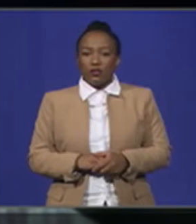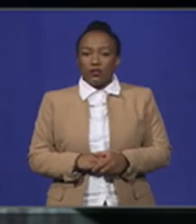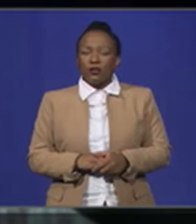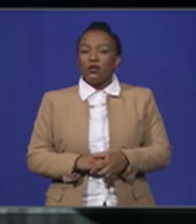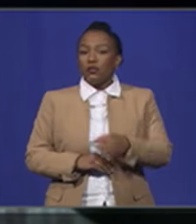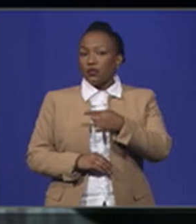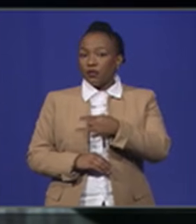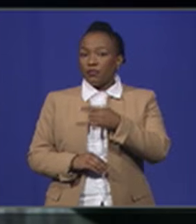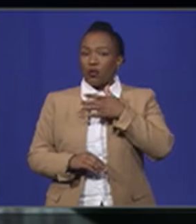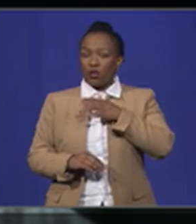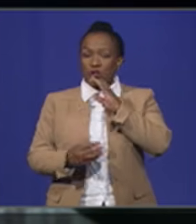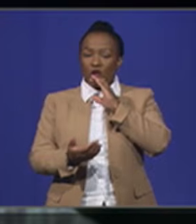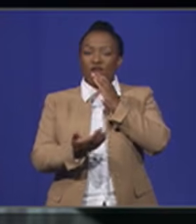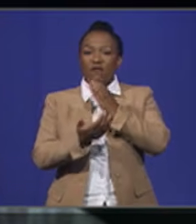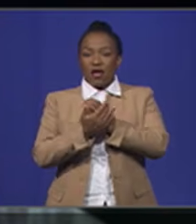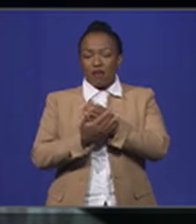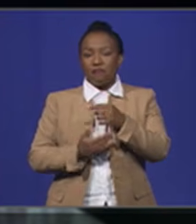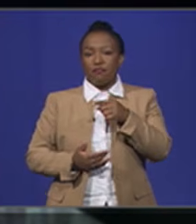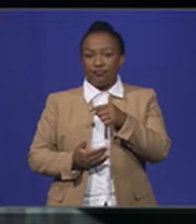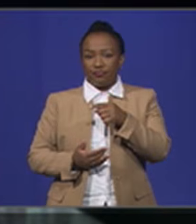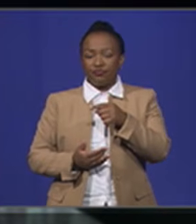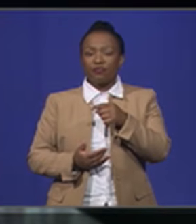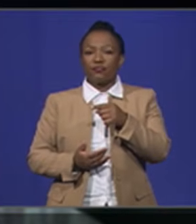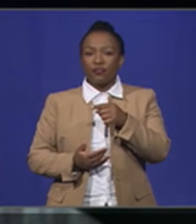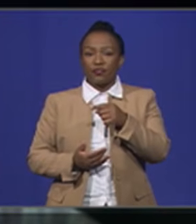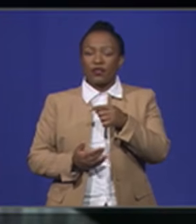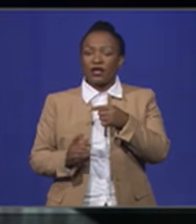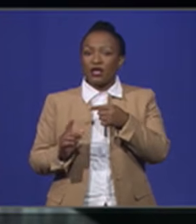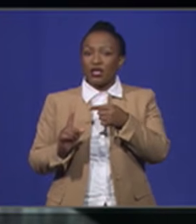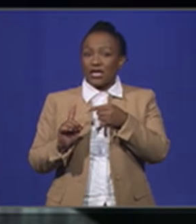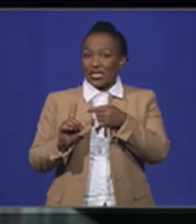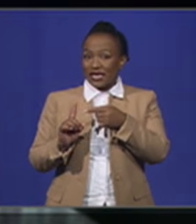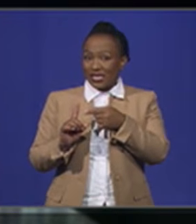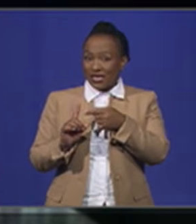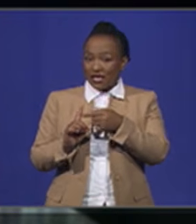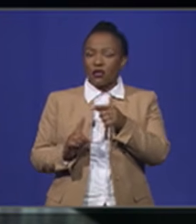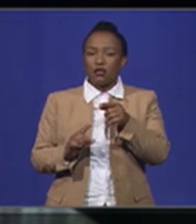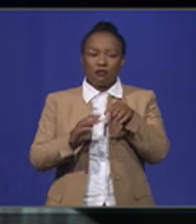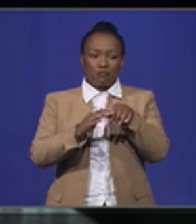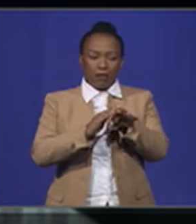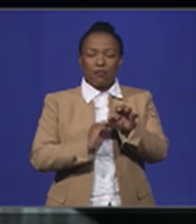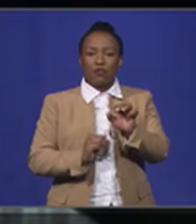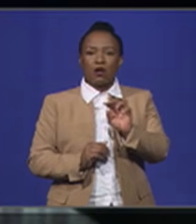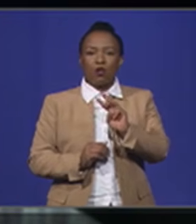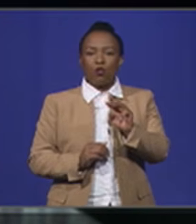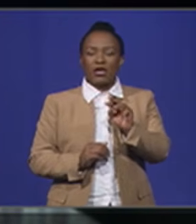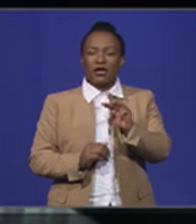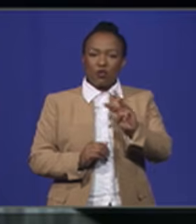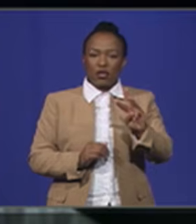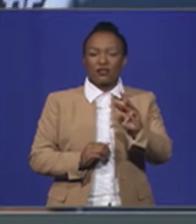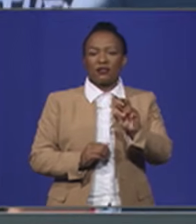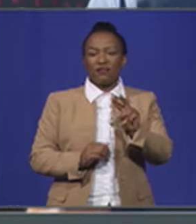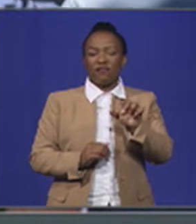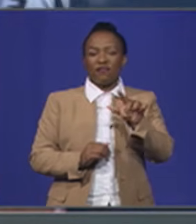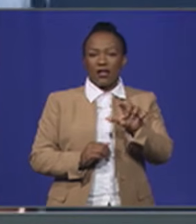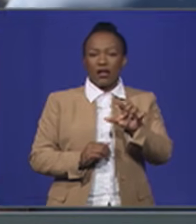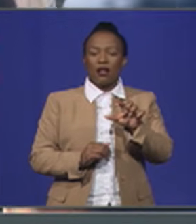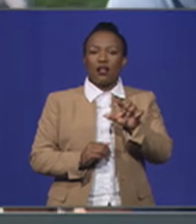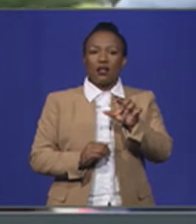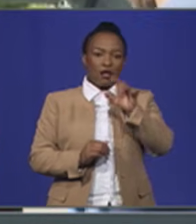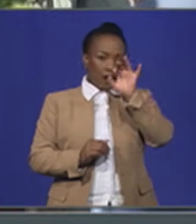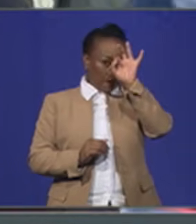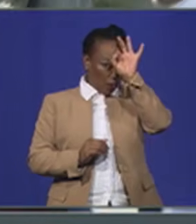heard previously that he had claimed that he had gone to the Westville prison in his official capacity as a member of the Police Portfolio